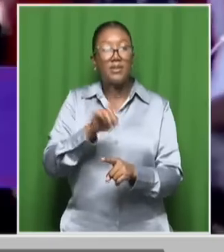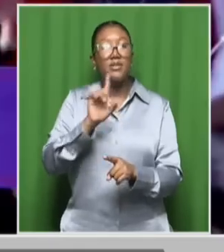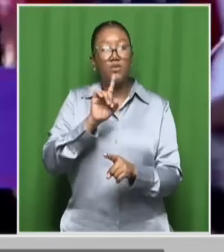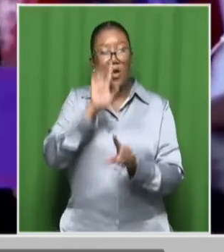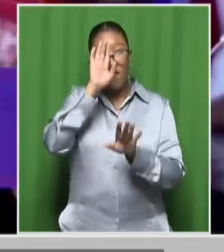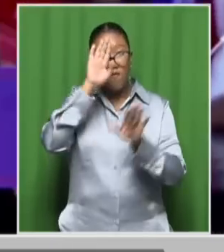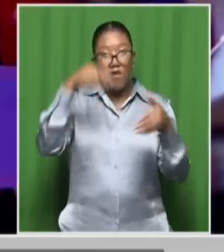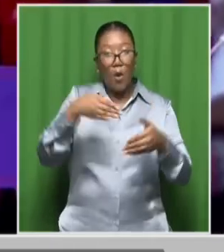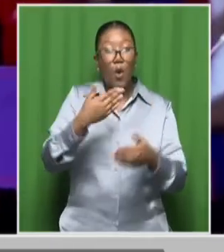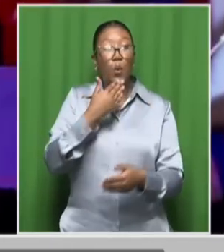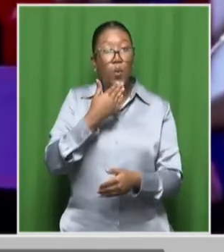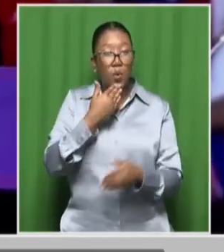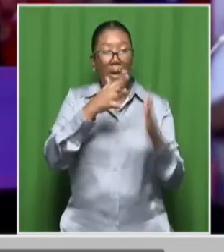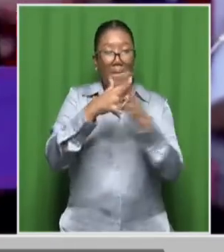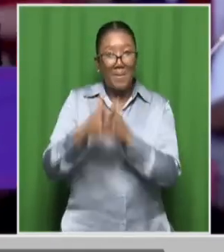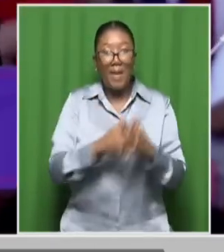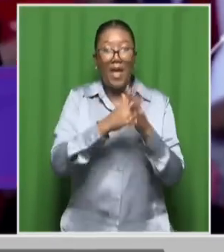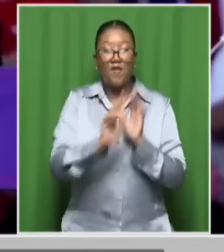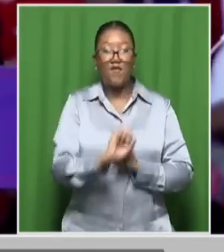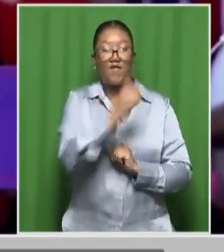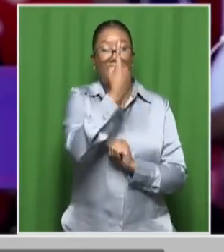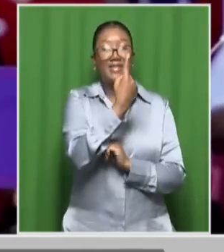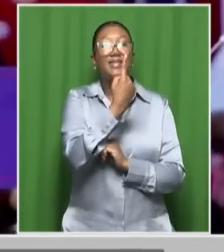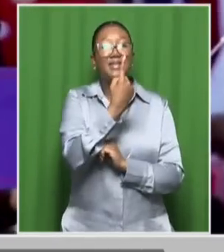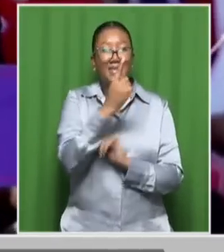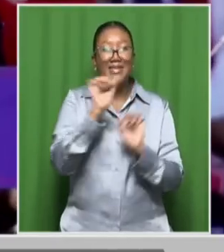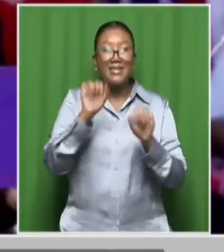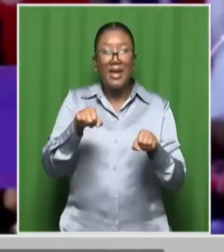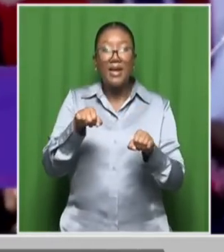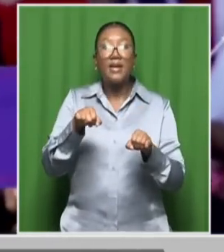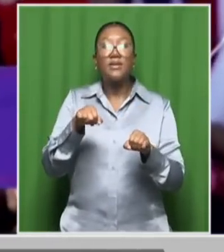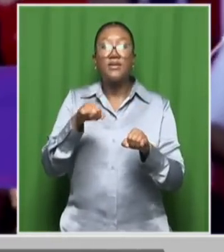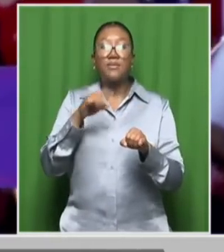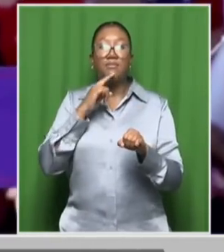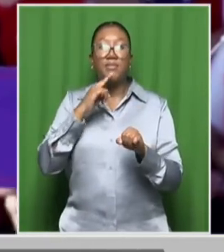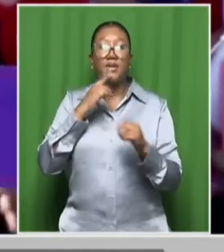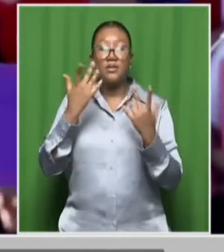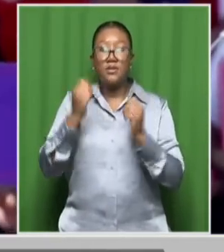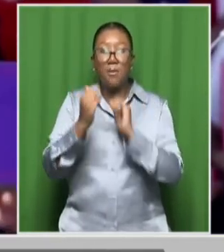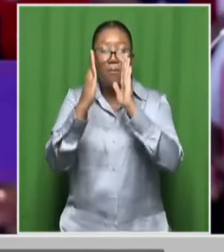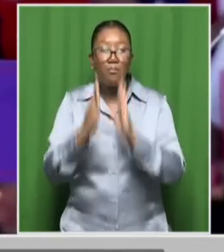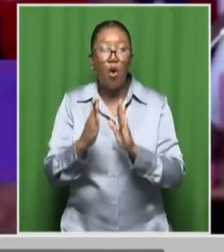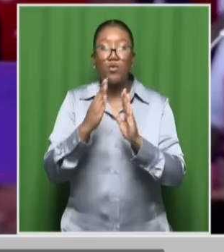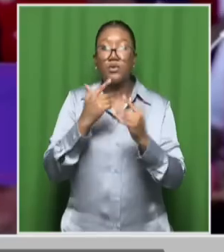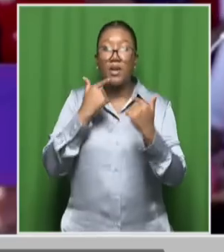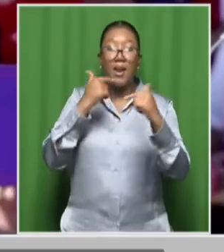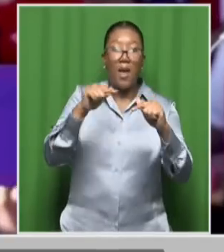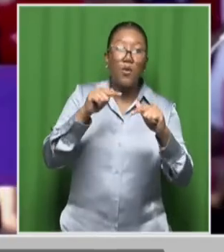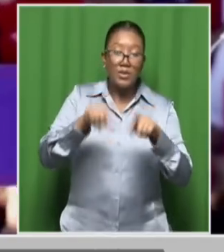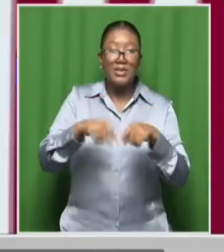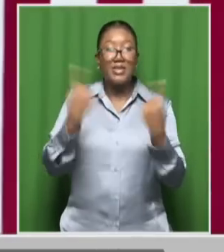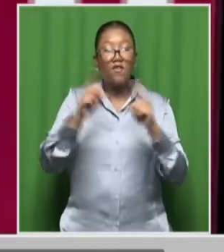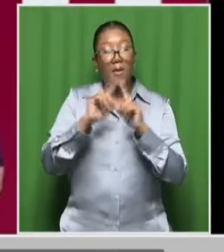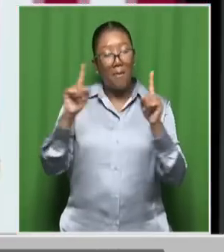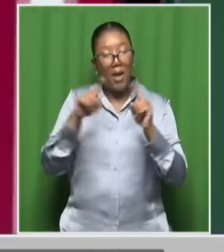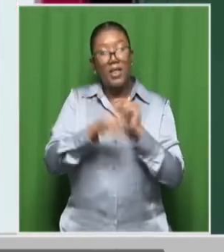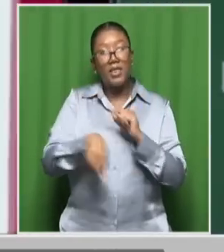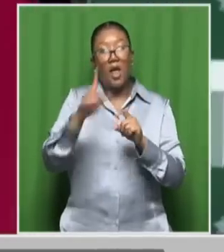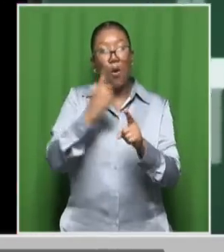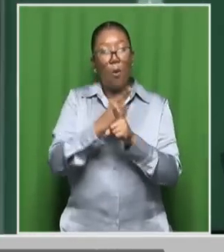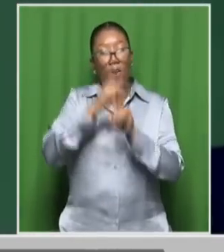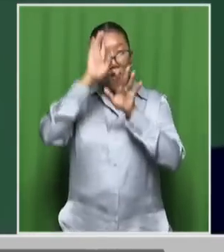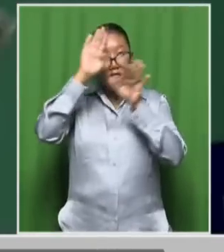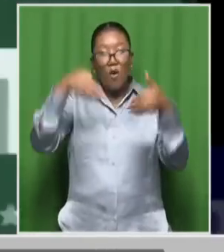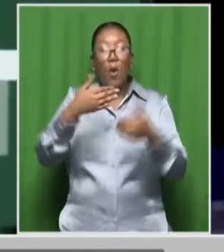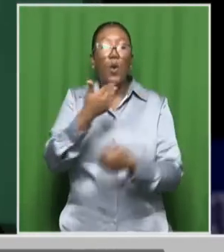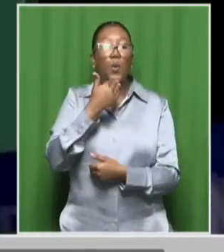first. Yes, there may be different language and approach and tone, but it will always be about America